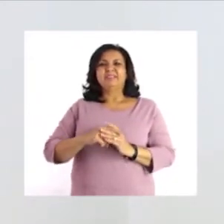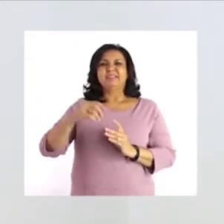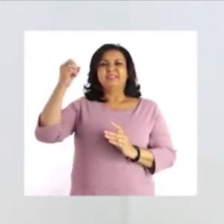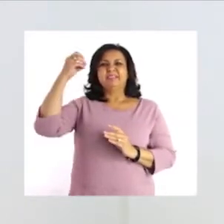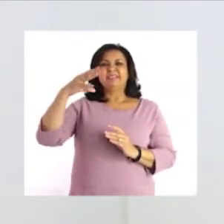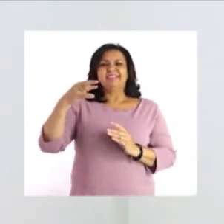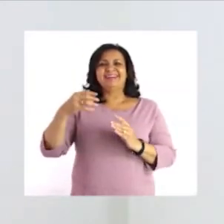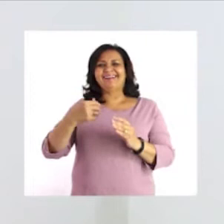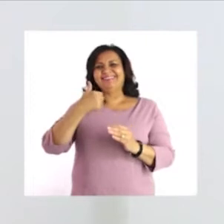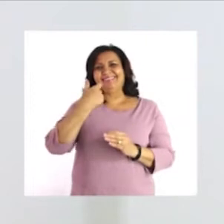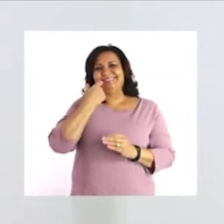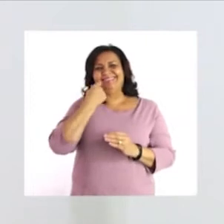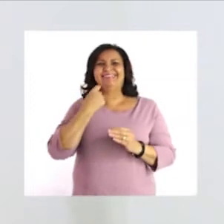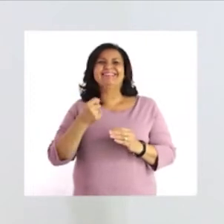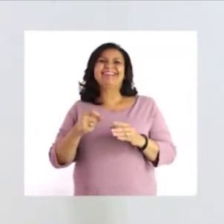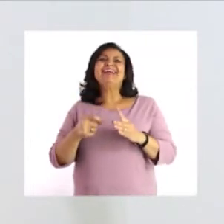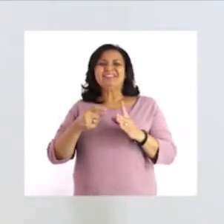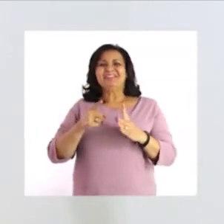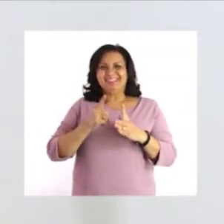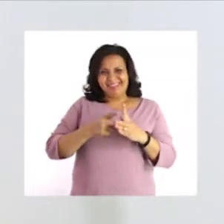has lovely and yellow.